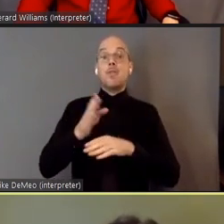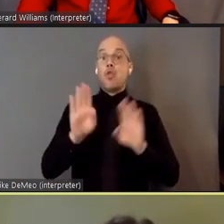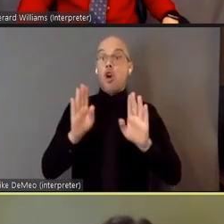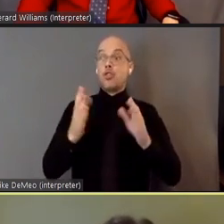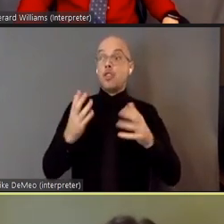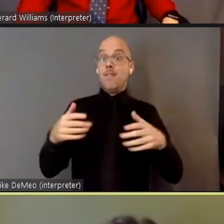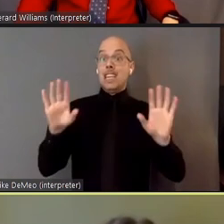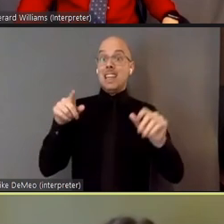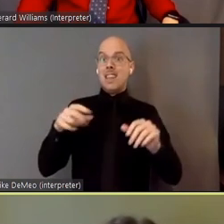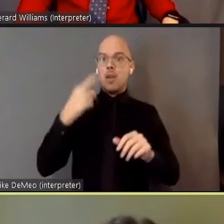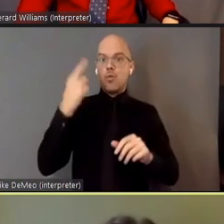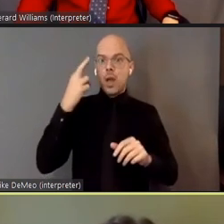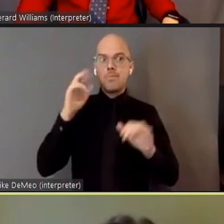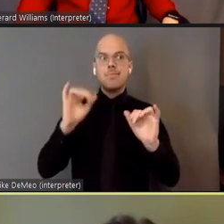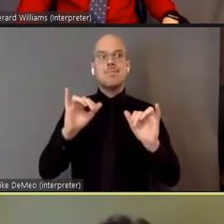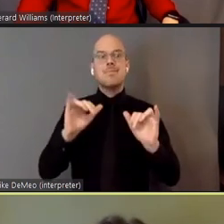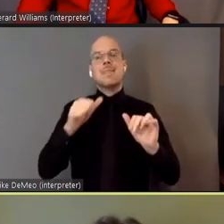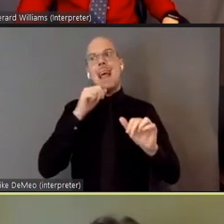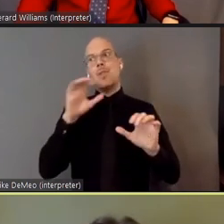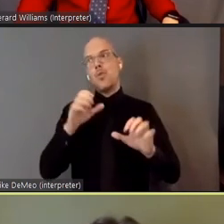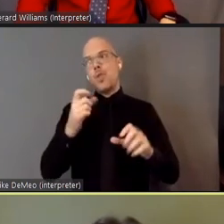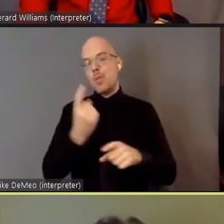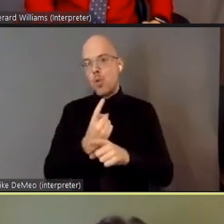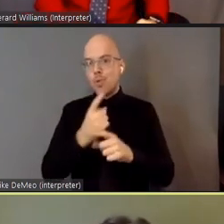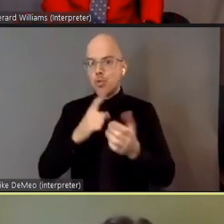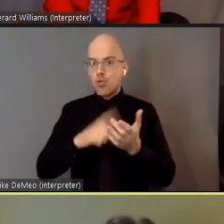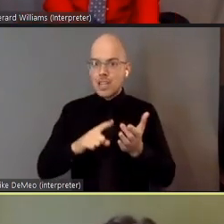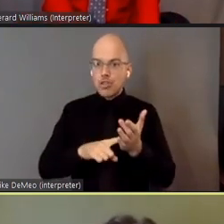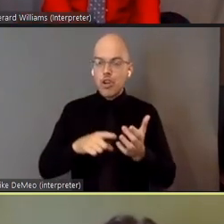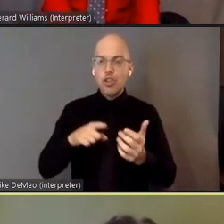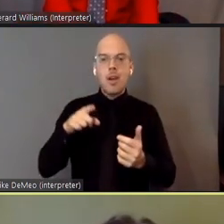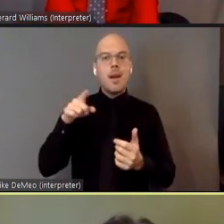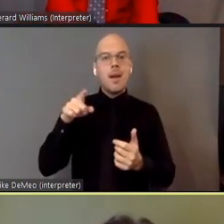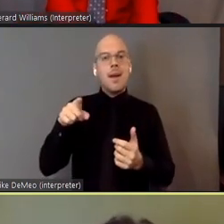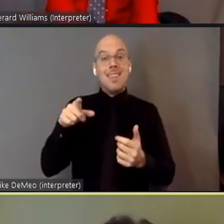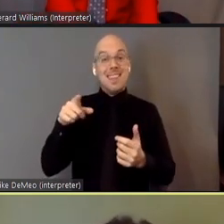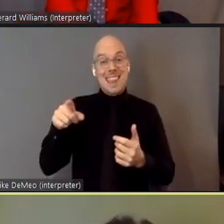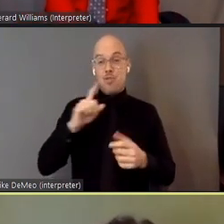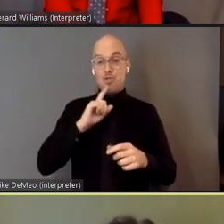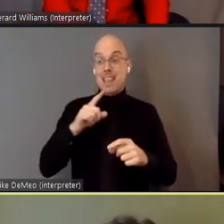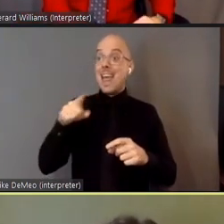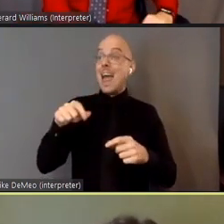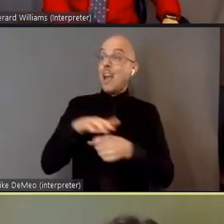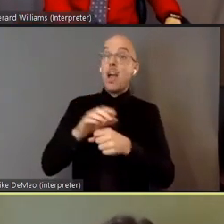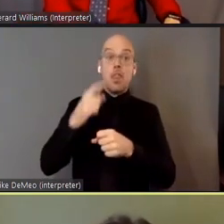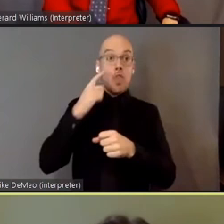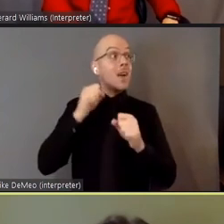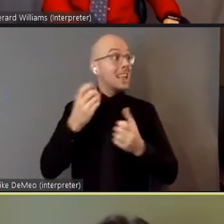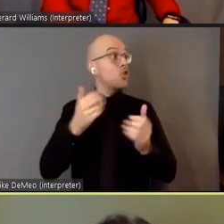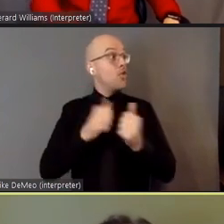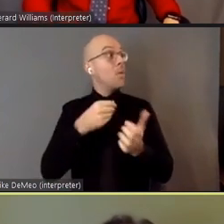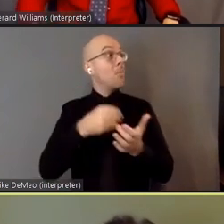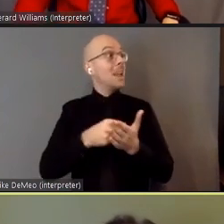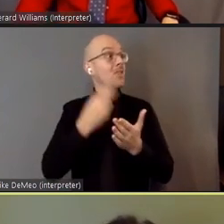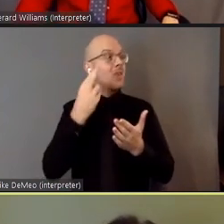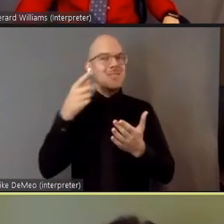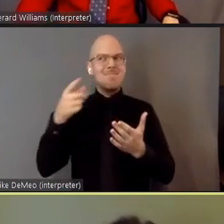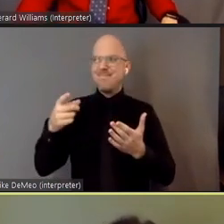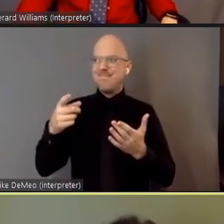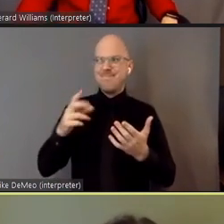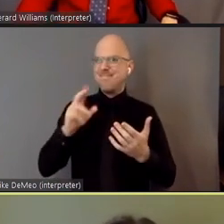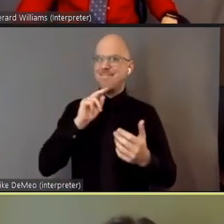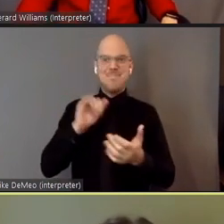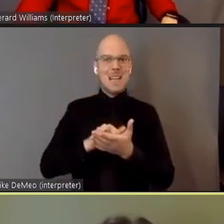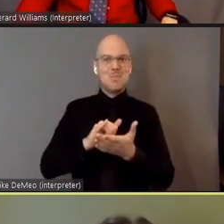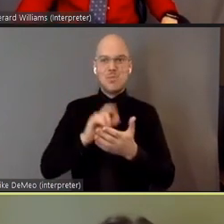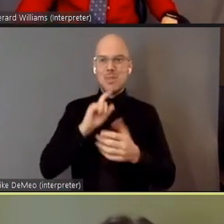they didn't do their research properly and they can't serve the area that they had a winning bid in, or